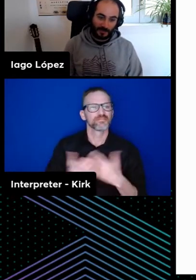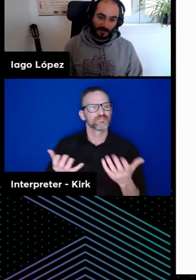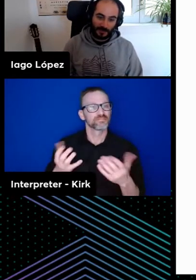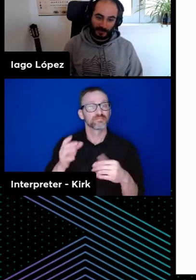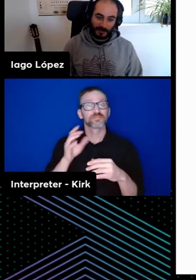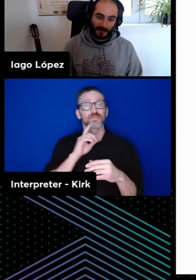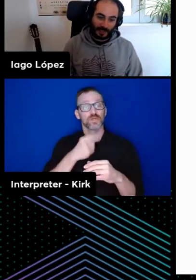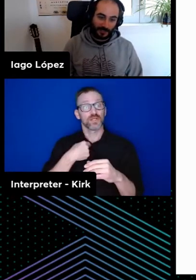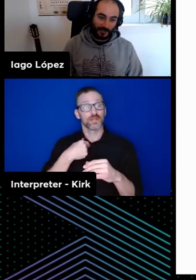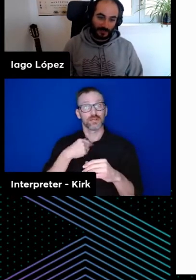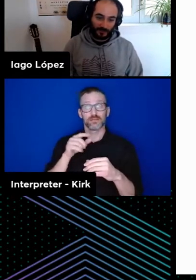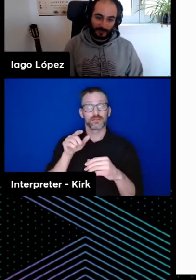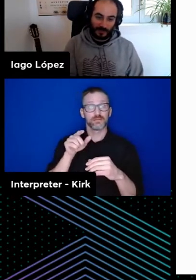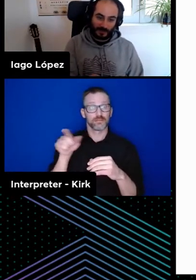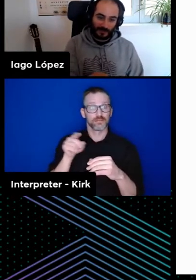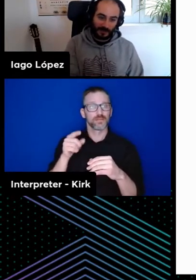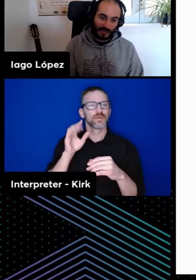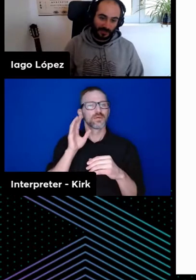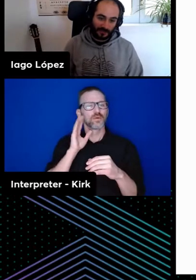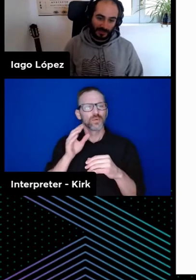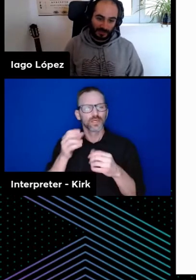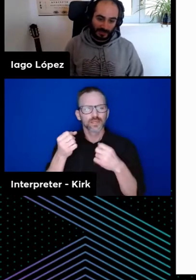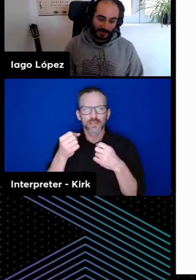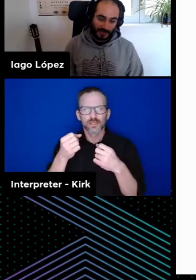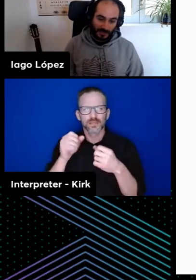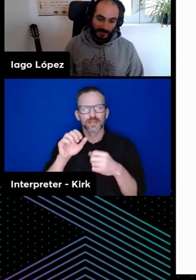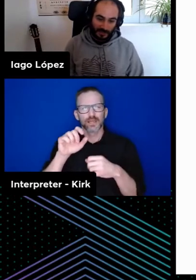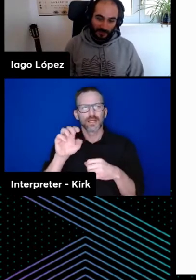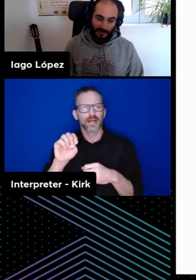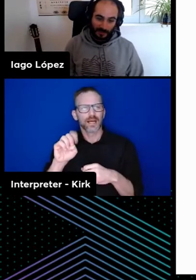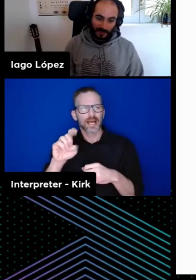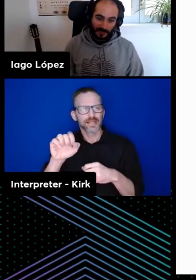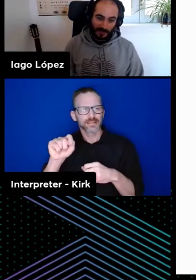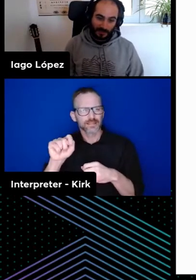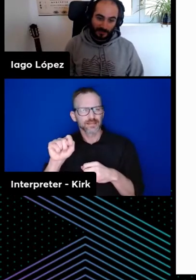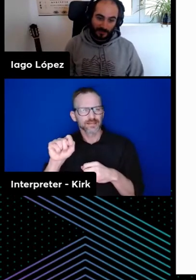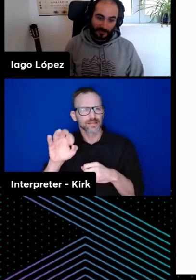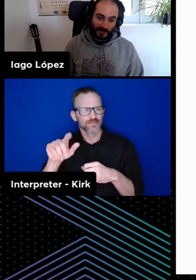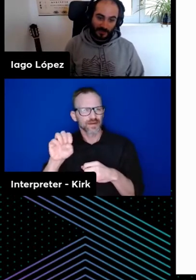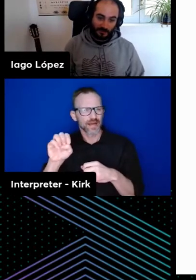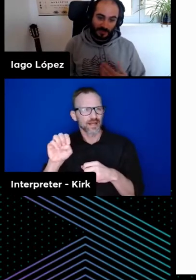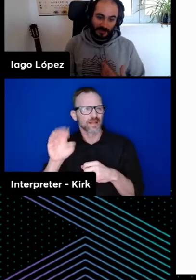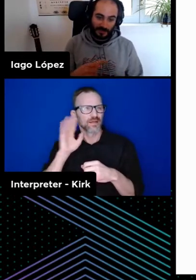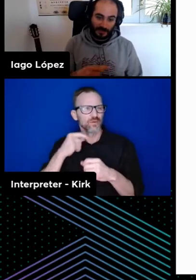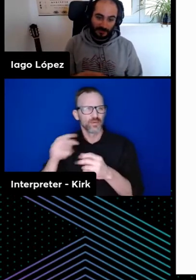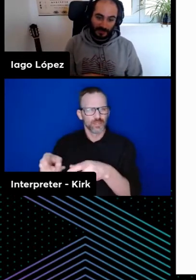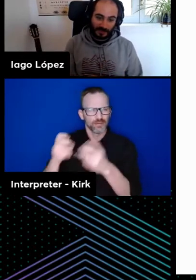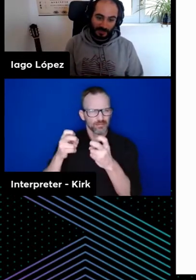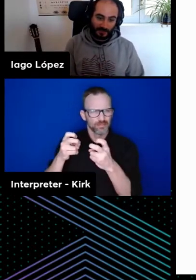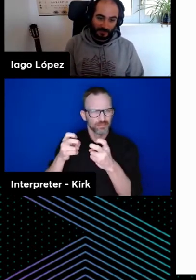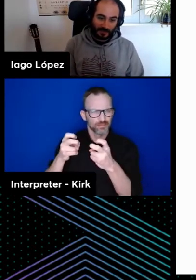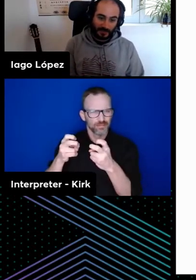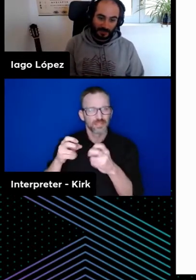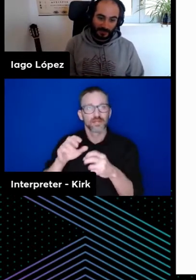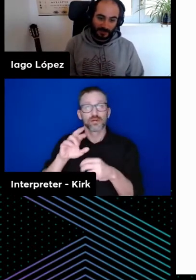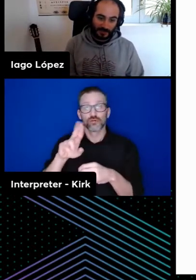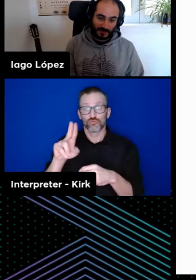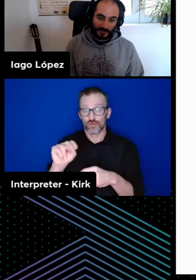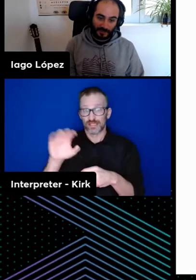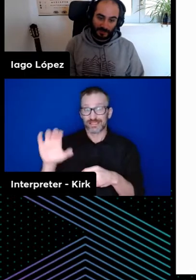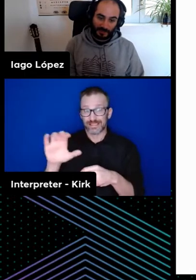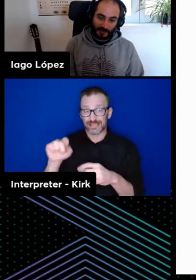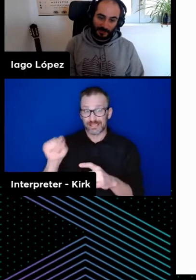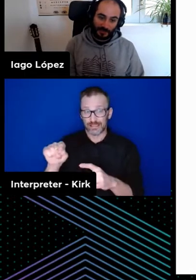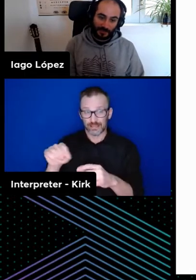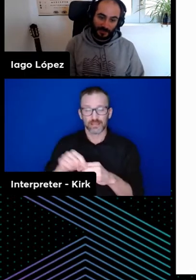to get the inode of the exe file of the pid1 of the container, which in this case is runc, but it tries